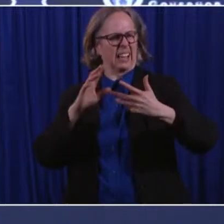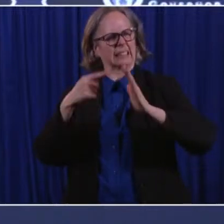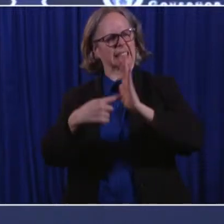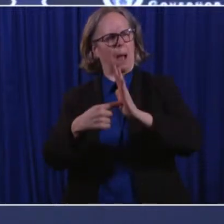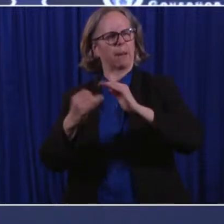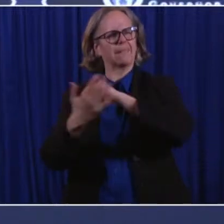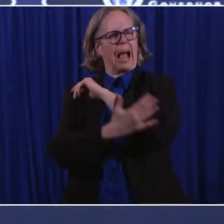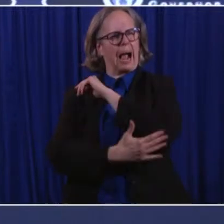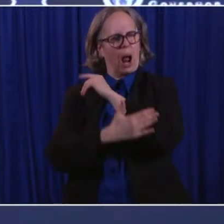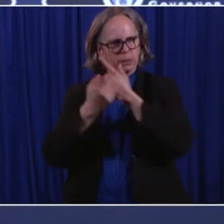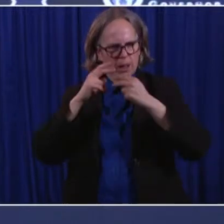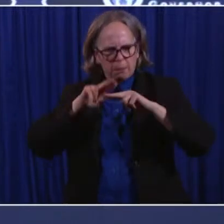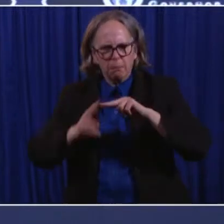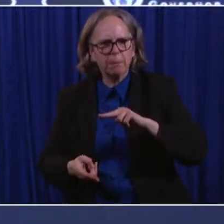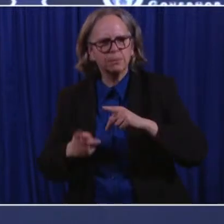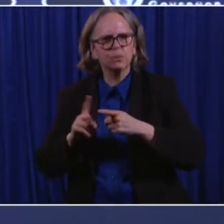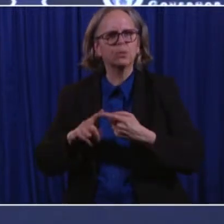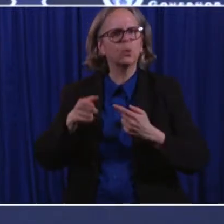mid-October.